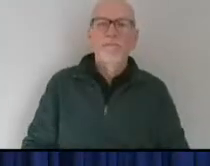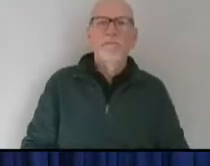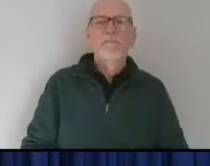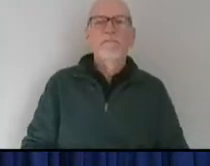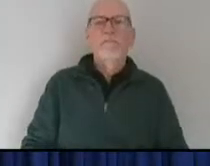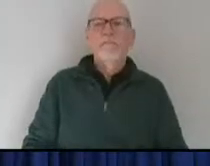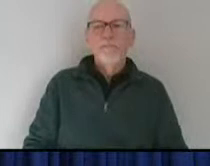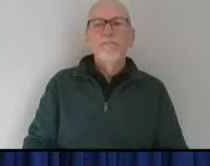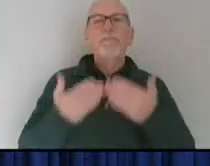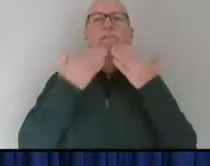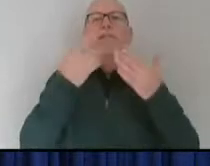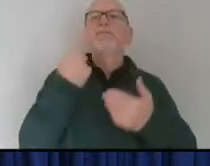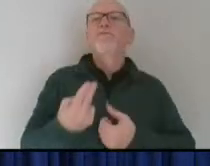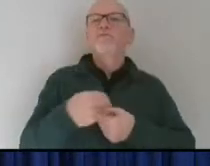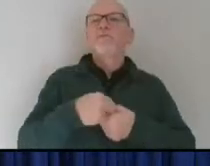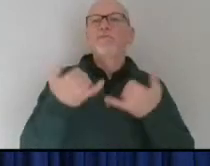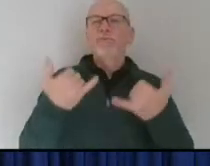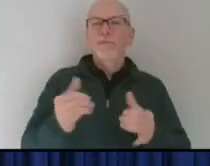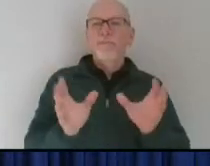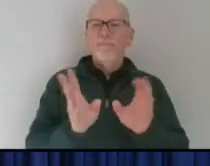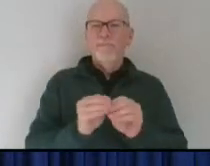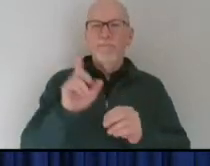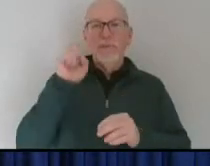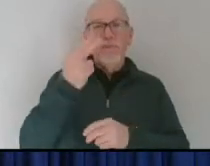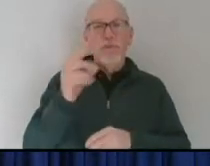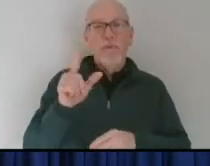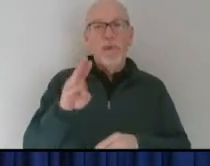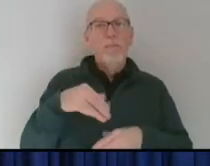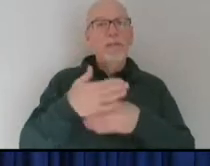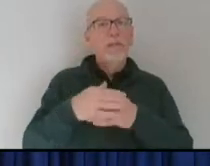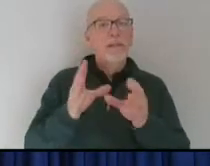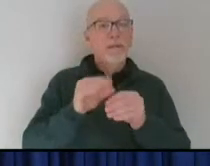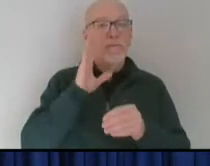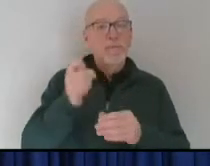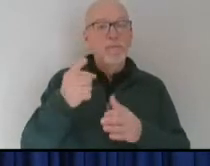Thank you for joining today's briefing. Governor Holcomb's next briefing will be Wednesday at 2:30